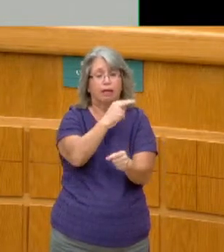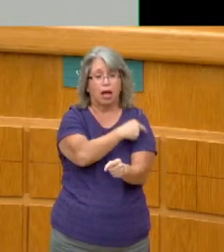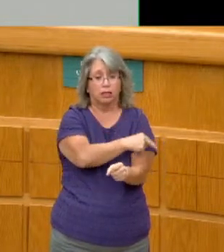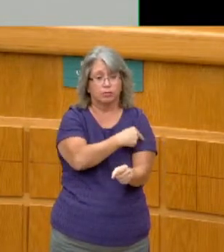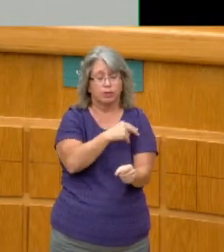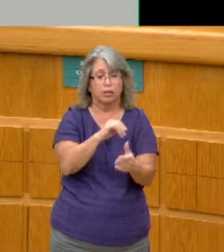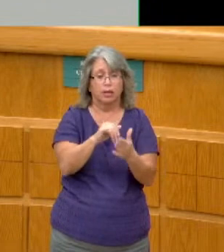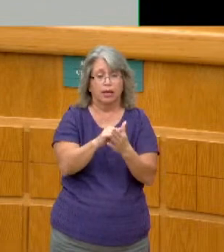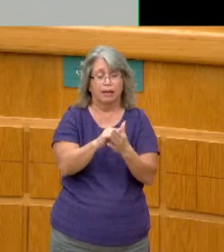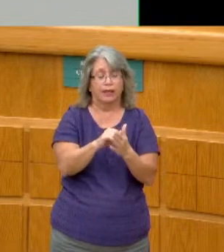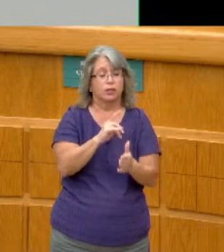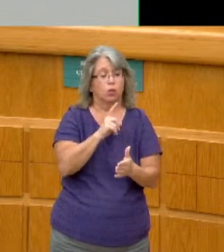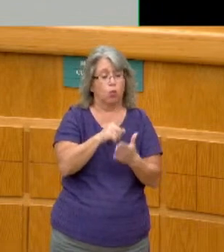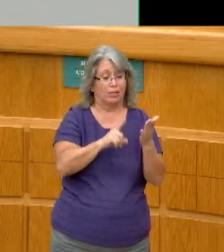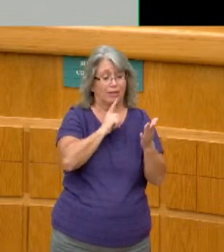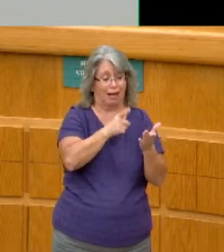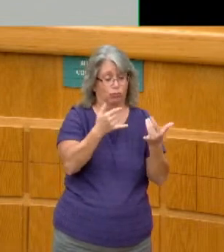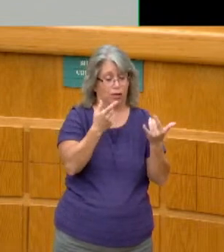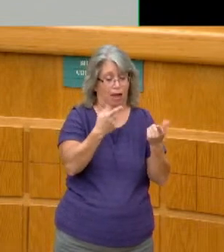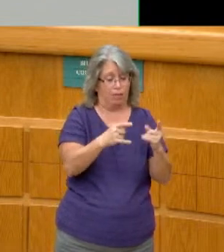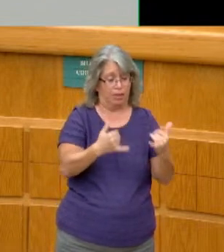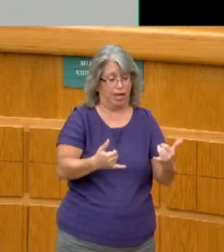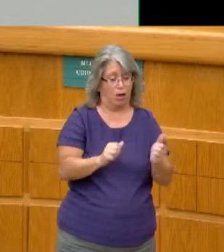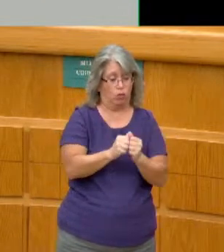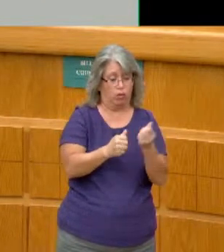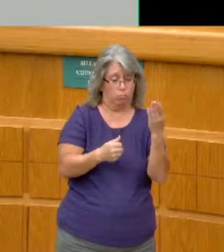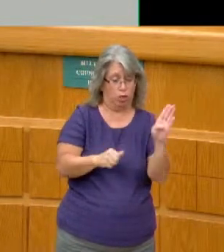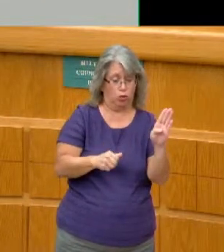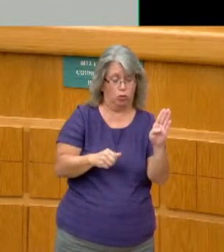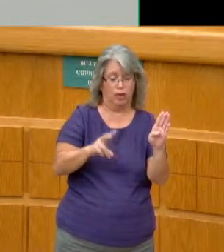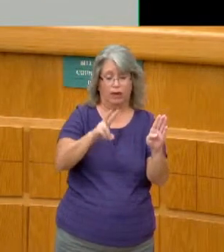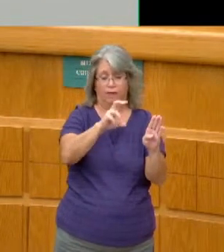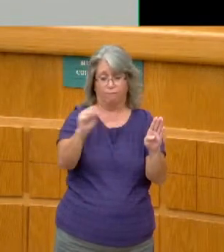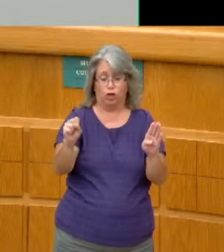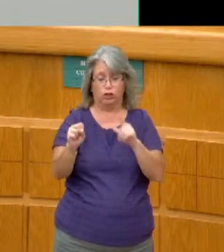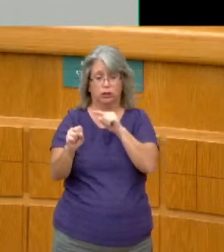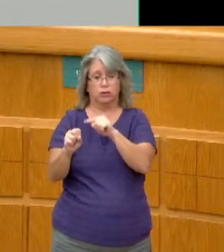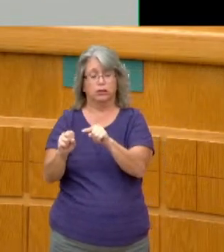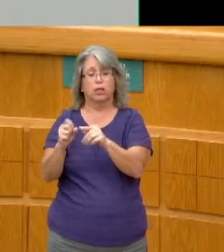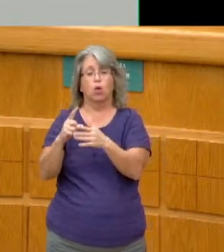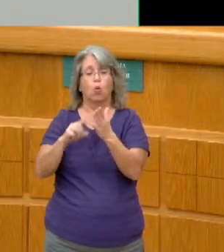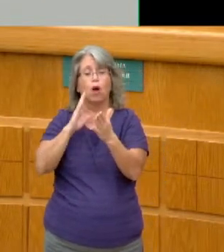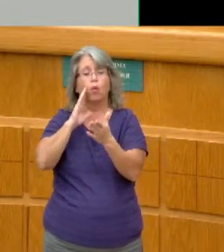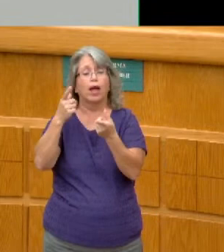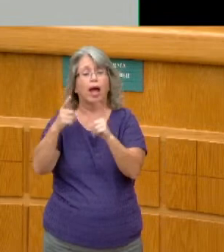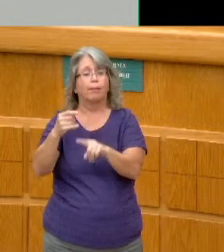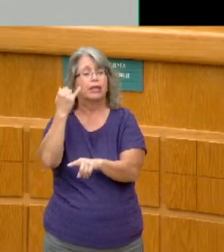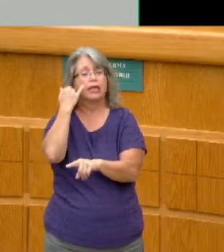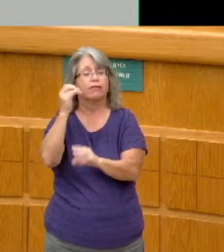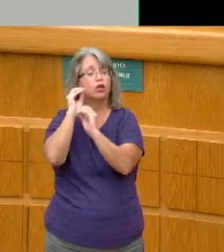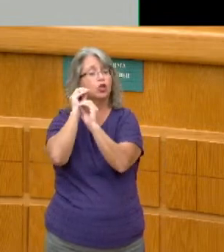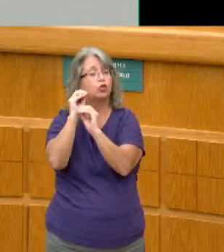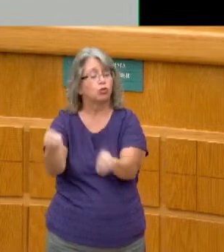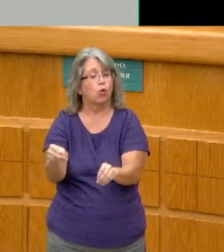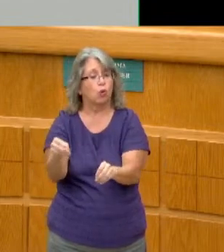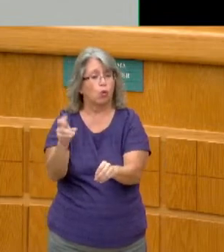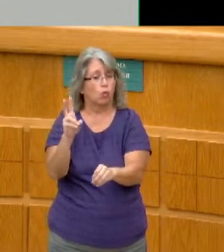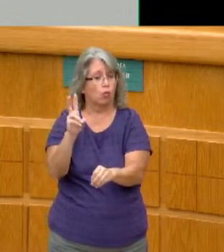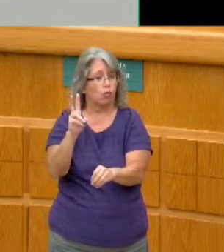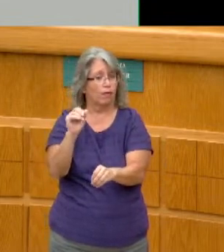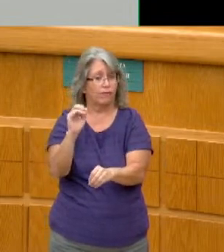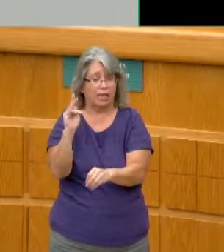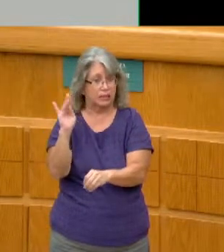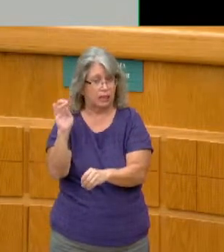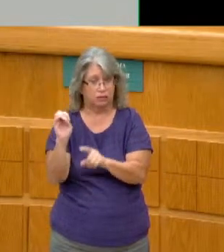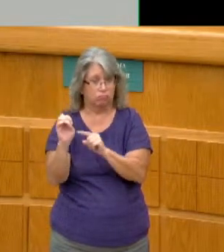what would have happened without the vaccine is very different. It's actually 48% higher number of inpatients in the